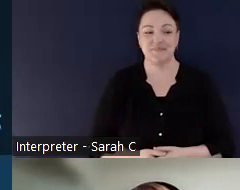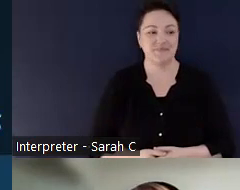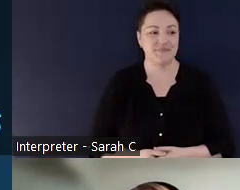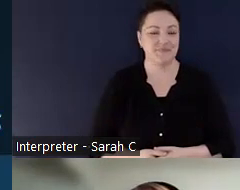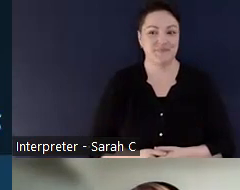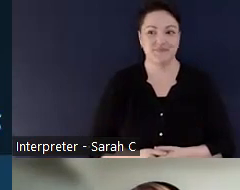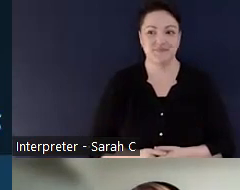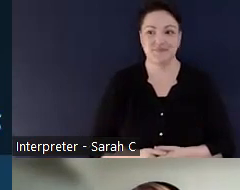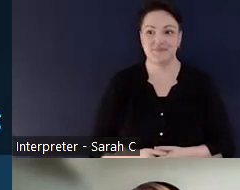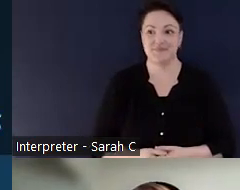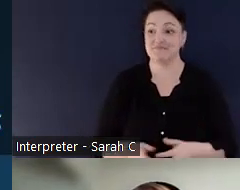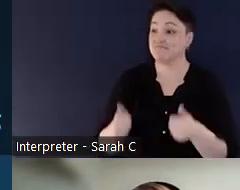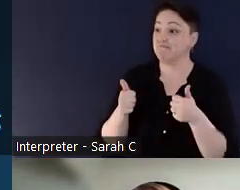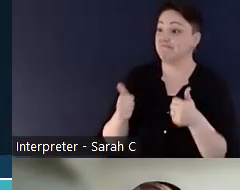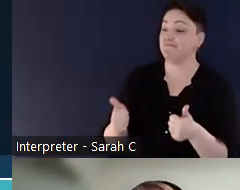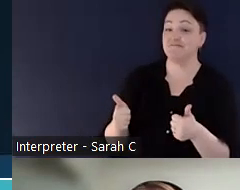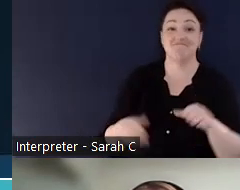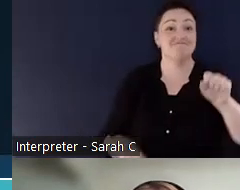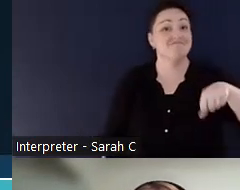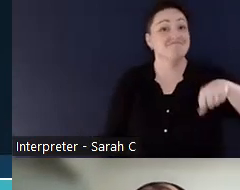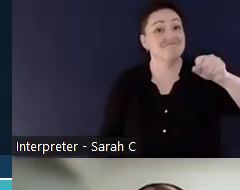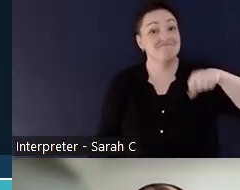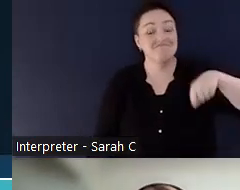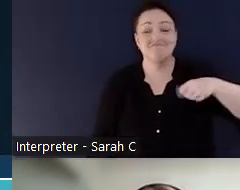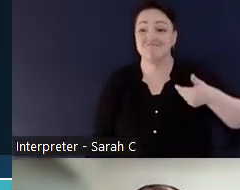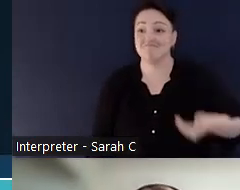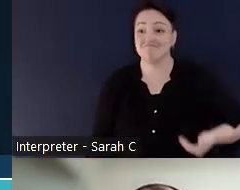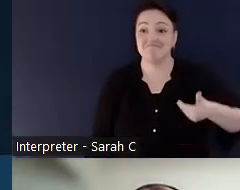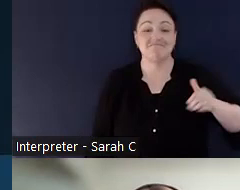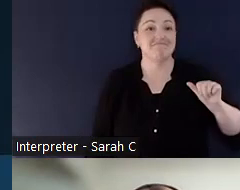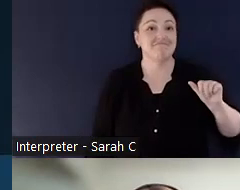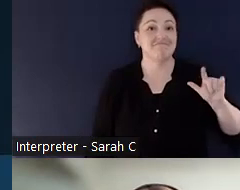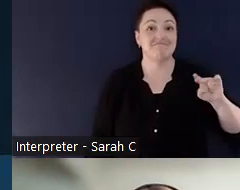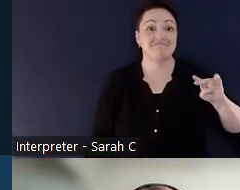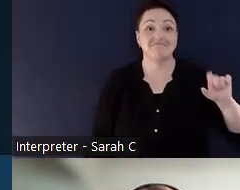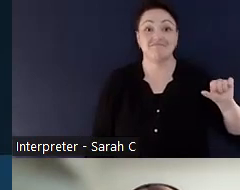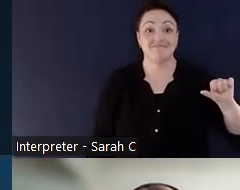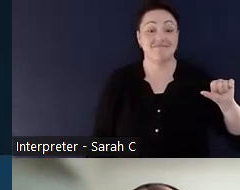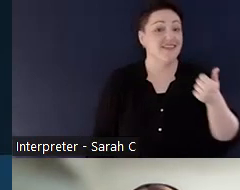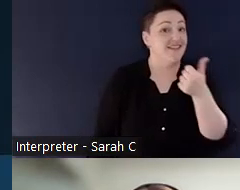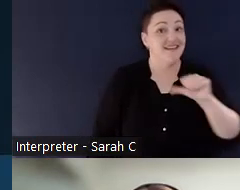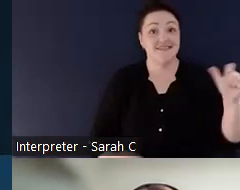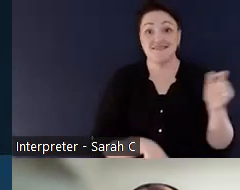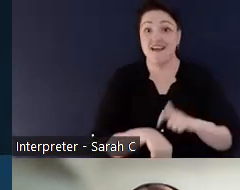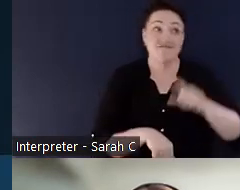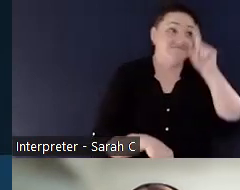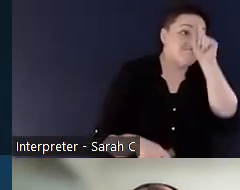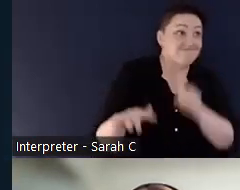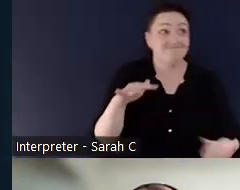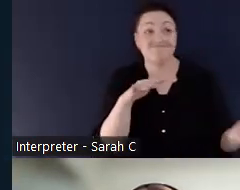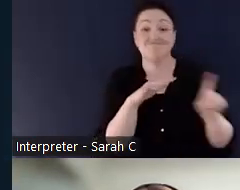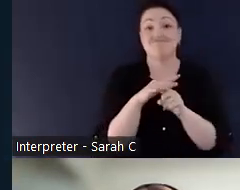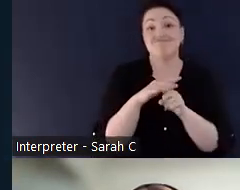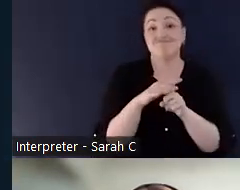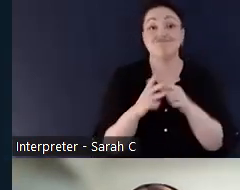Great. Yeah, please feel free, anyone to jump in with a question if